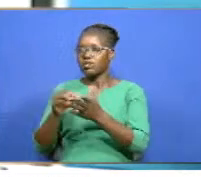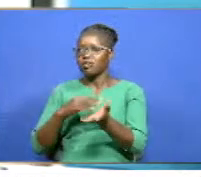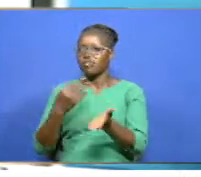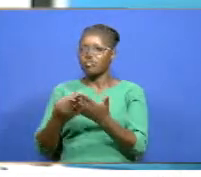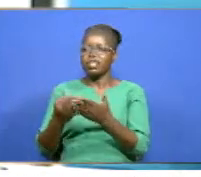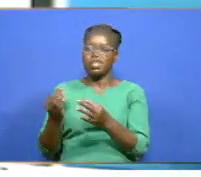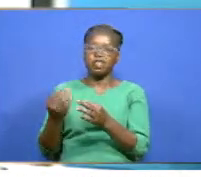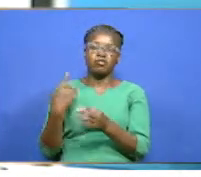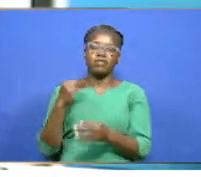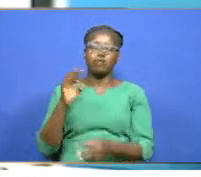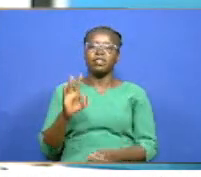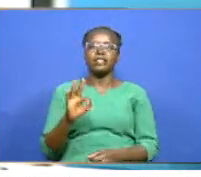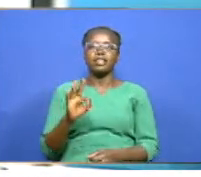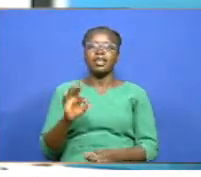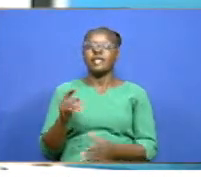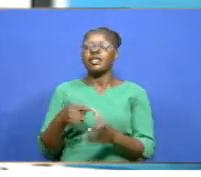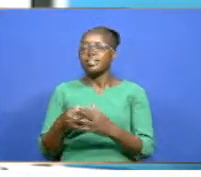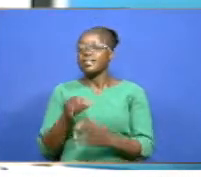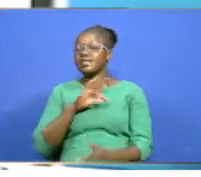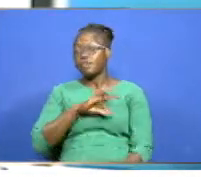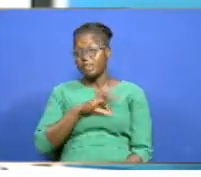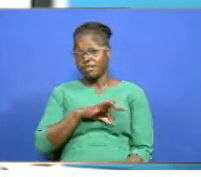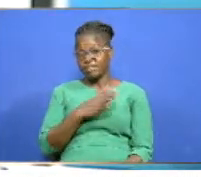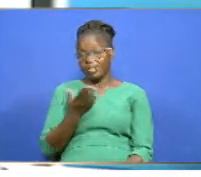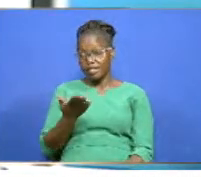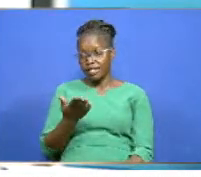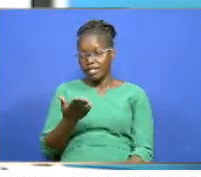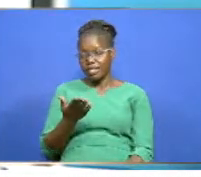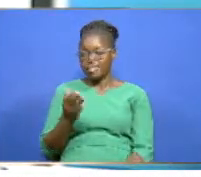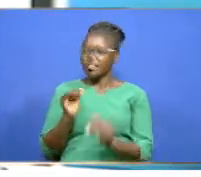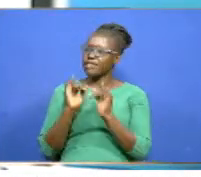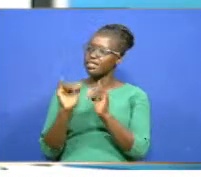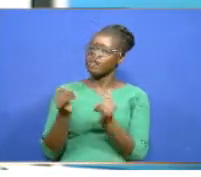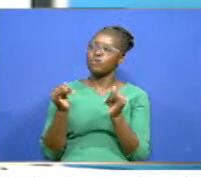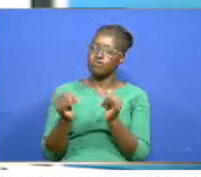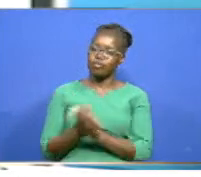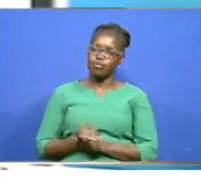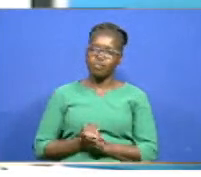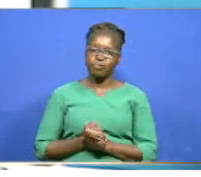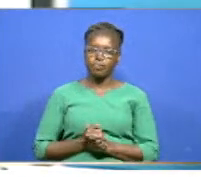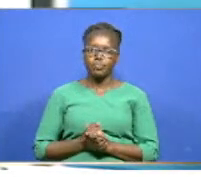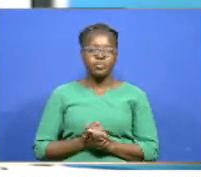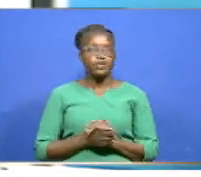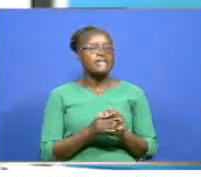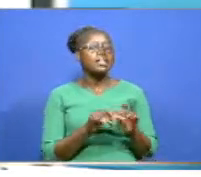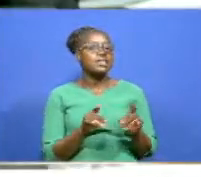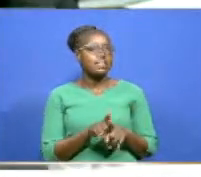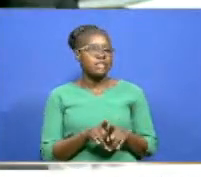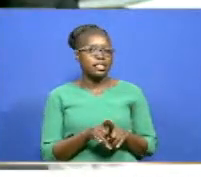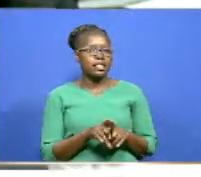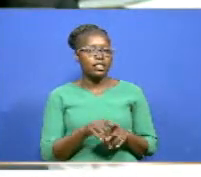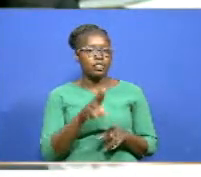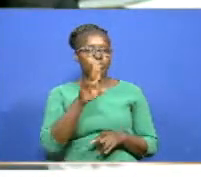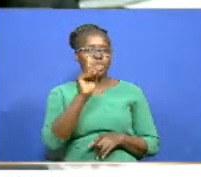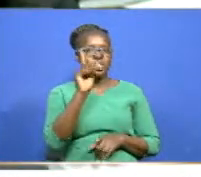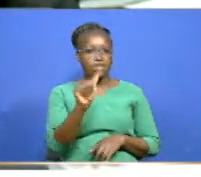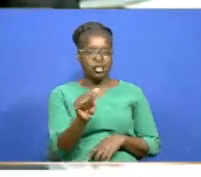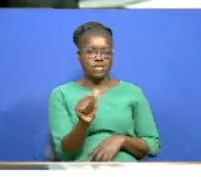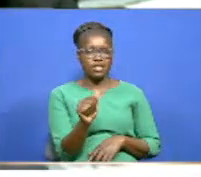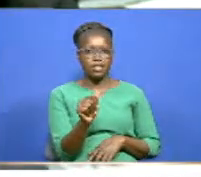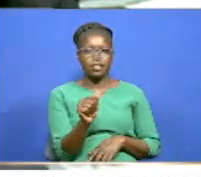comes third, it is a gain for him. Because the party is new anyway. Yes. And still on UDA, looking